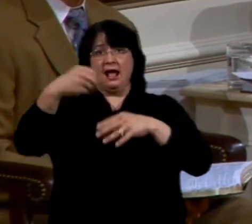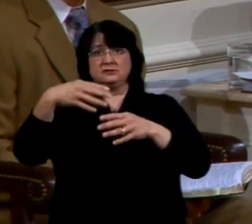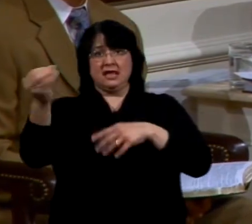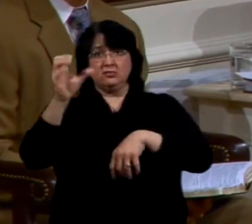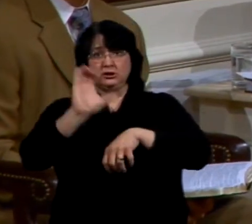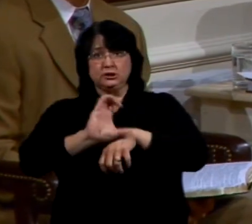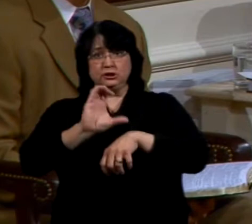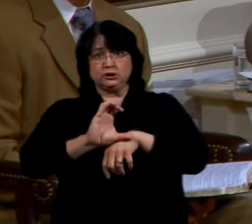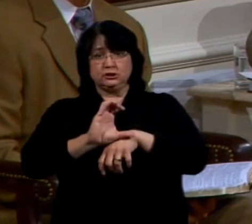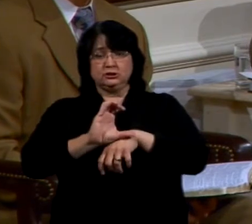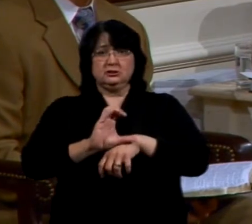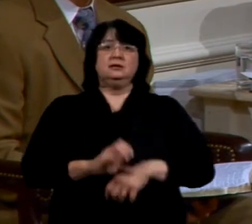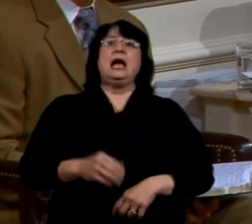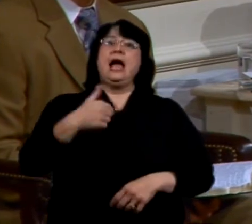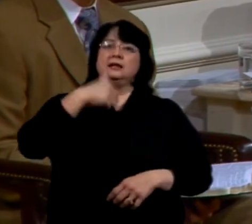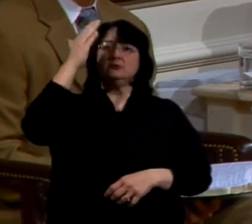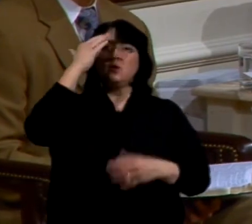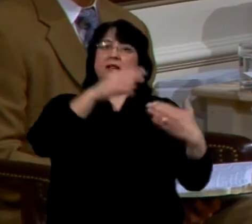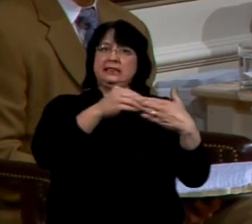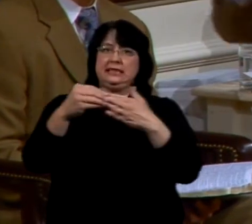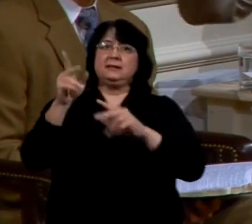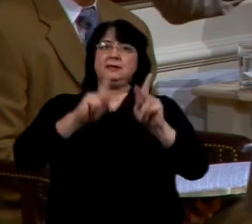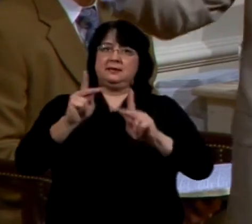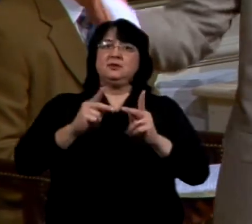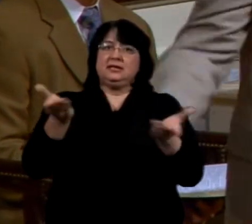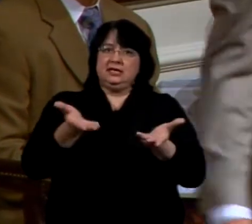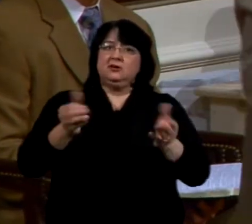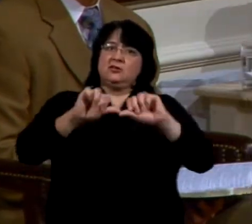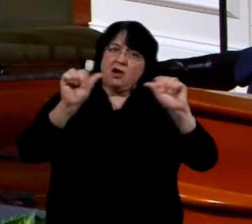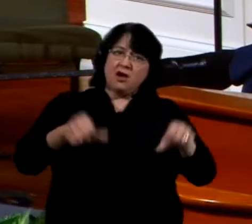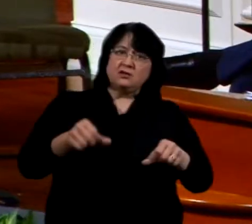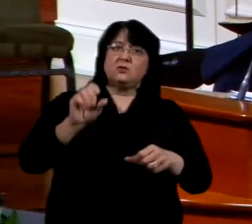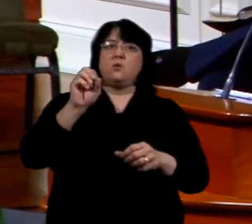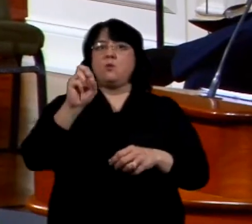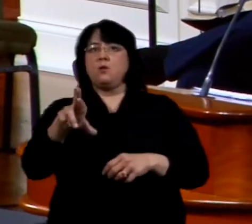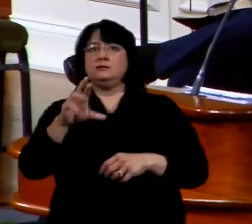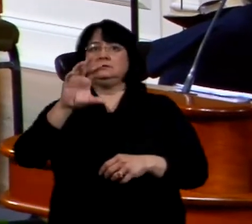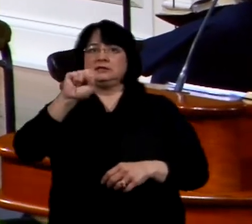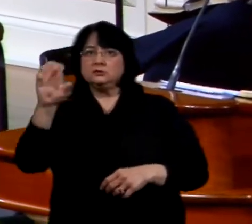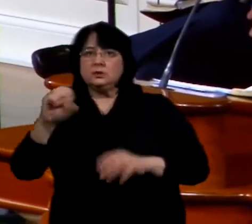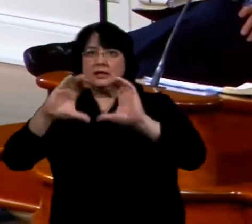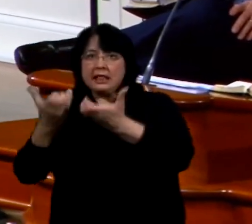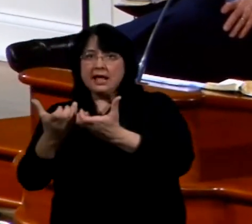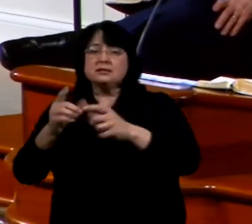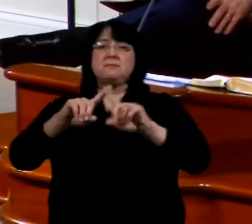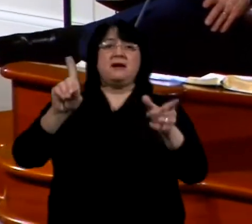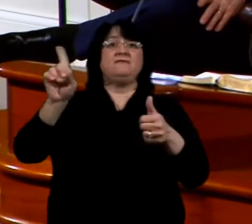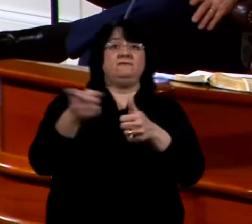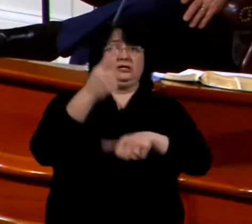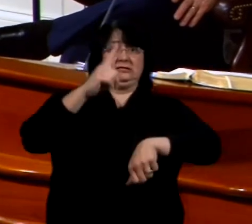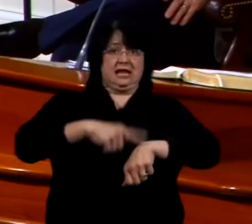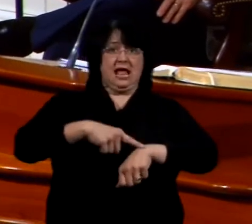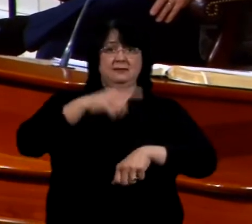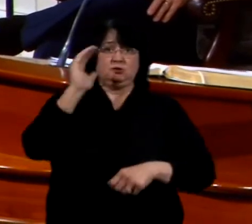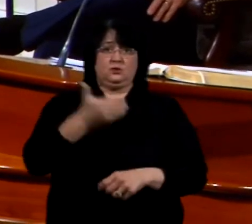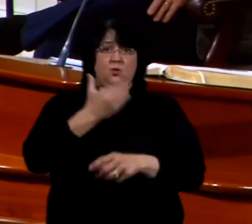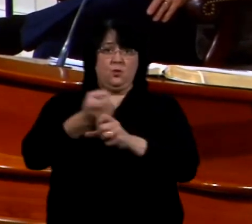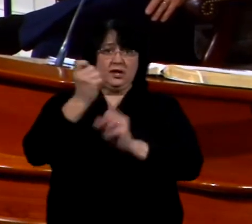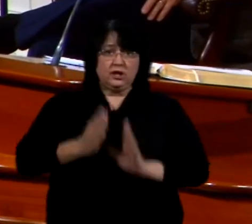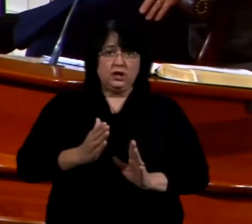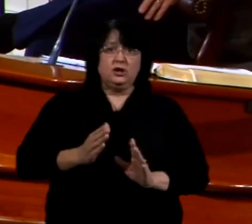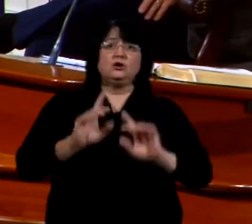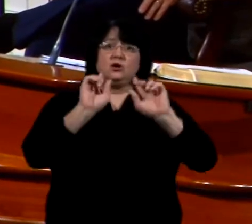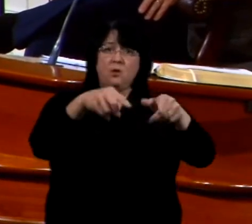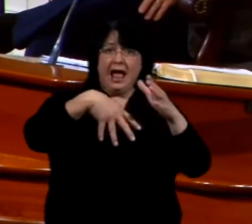church. I know we can lead people to the Lord at the altar in the Sunday school class, but a first-time soul winner, for my definition, is you